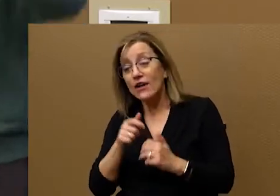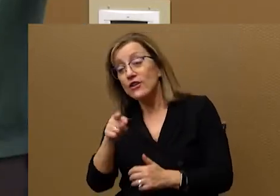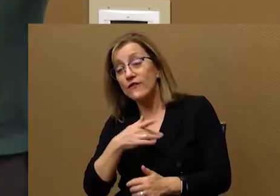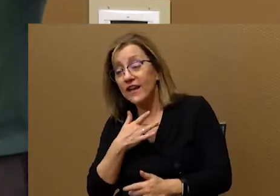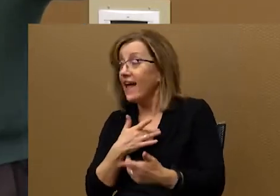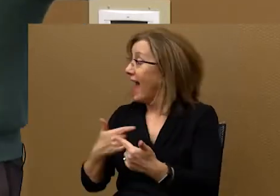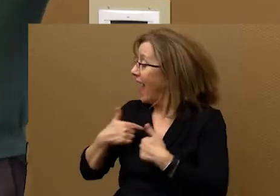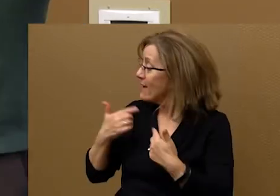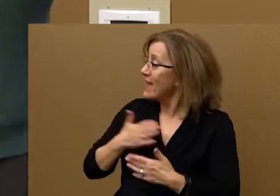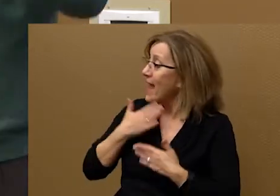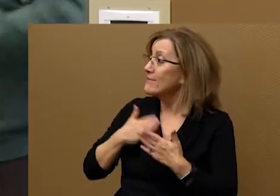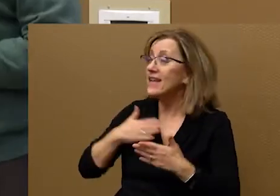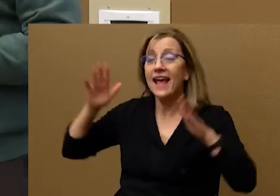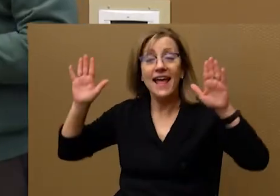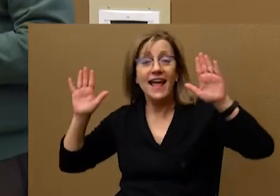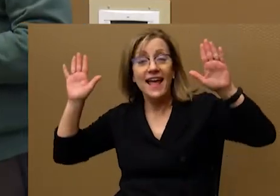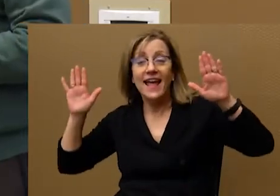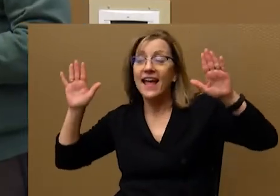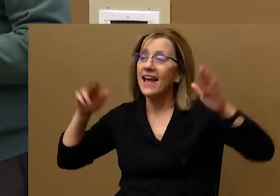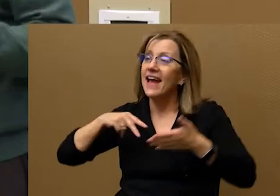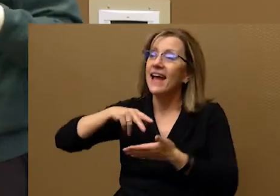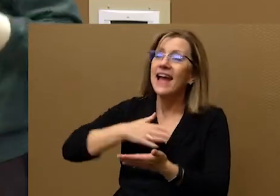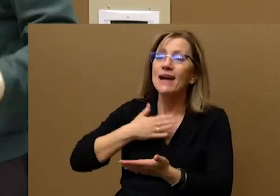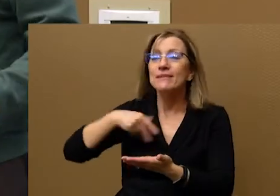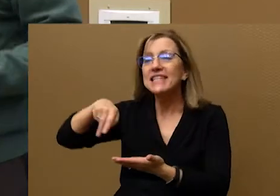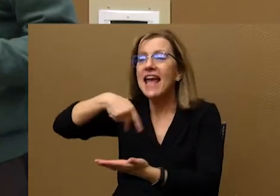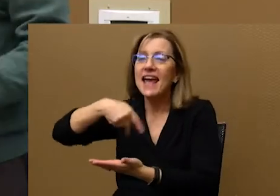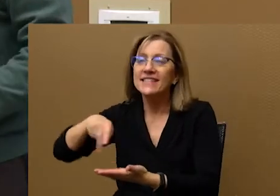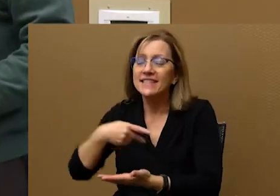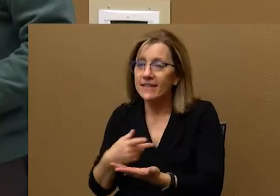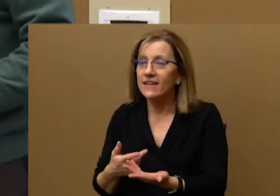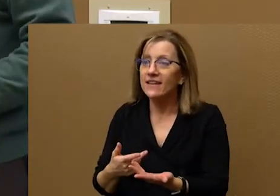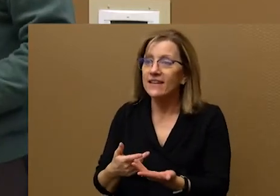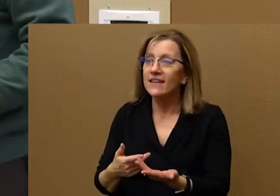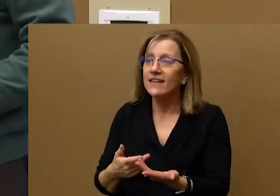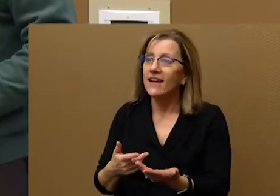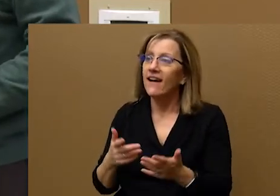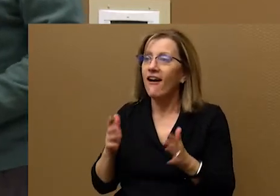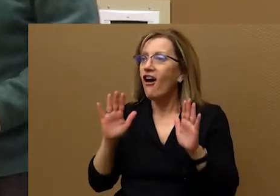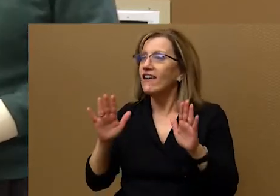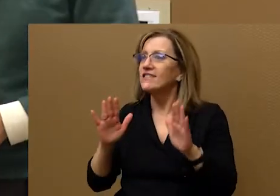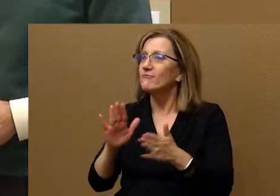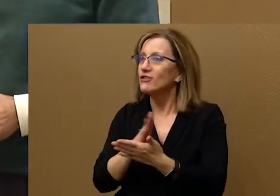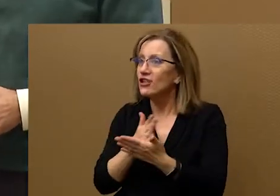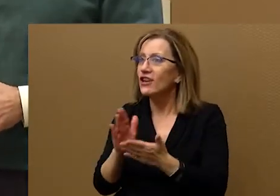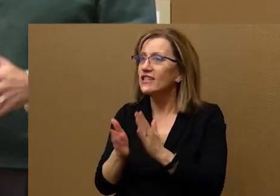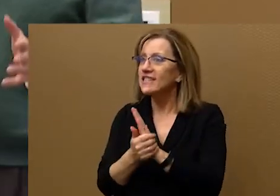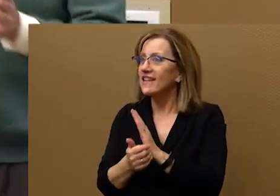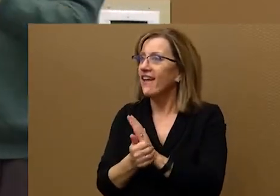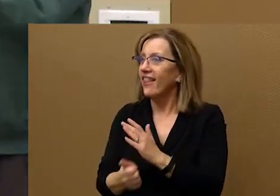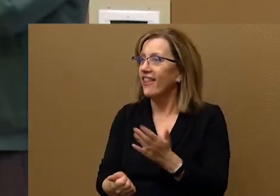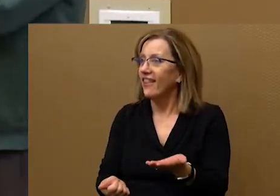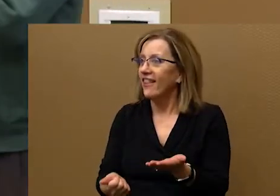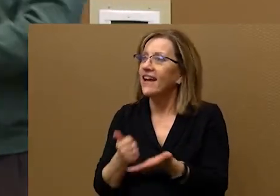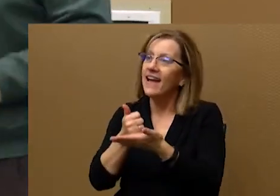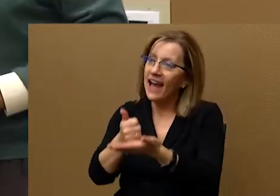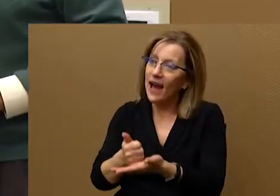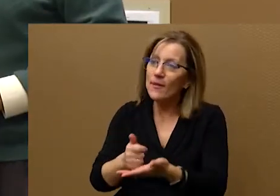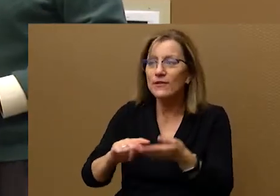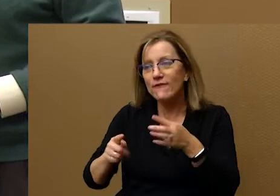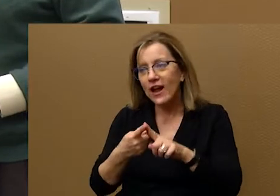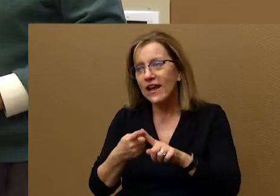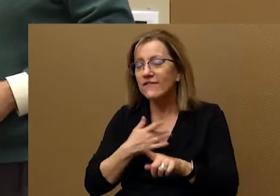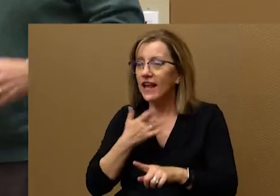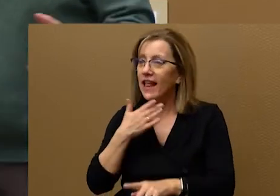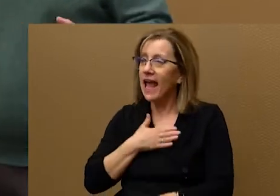Happy. Happy dance. Happy dance. And I feel happy too. Awesome sharing skills. And helping your friend feel happy